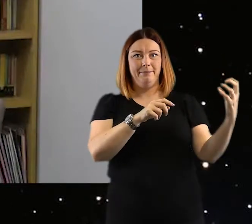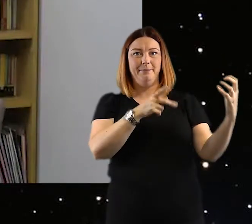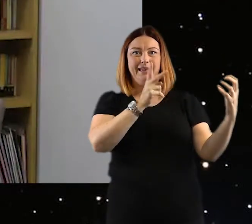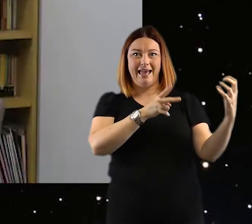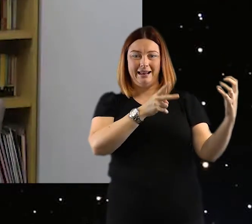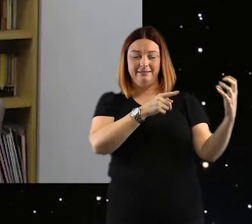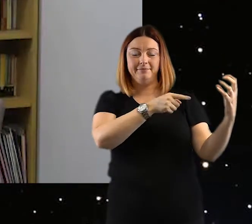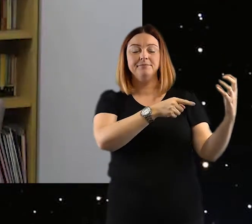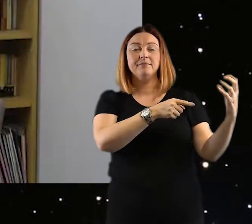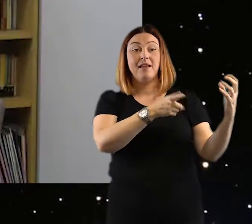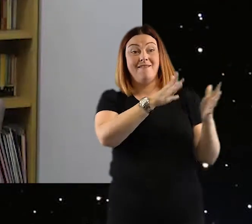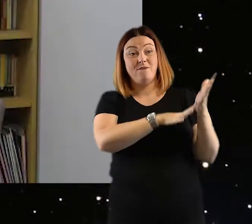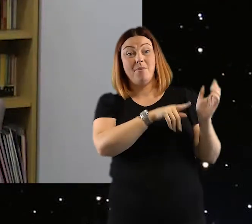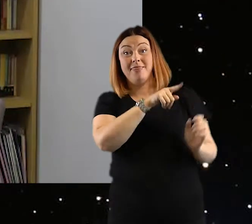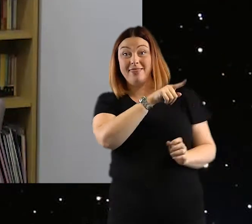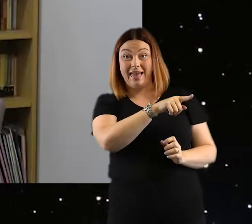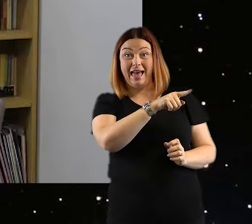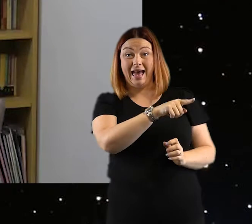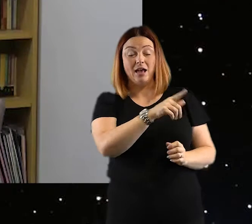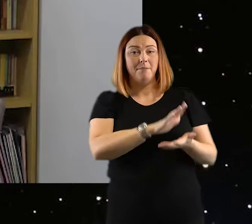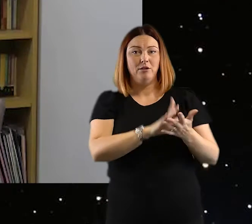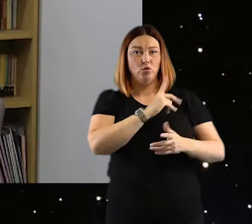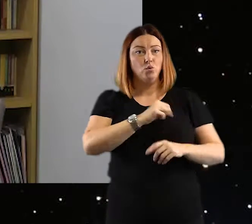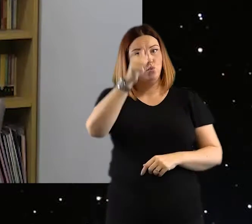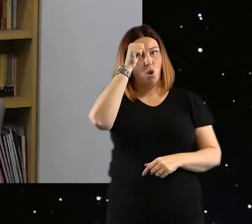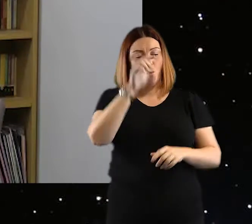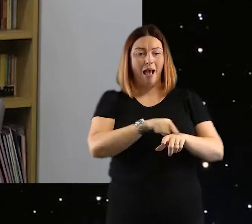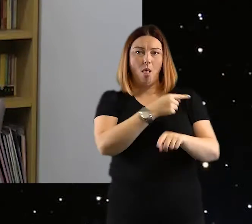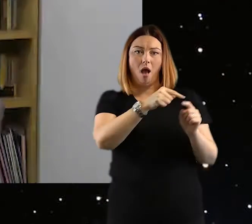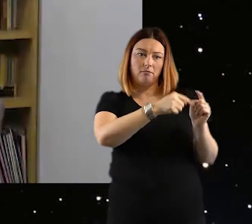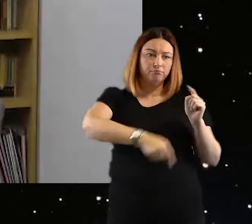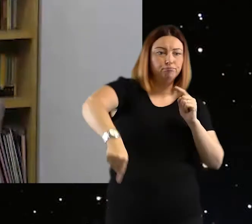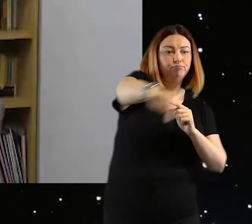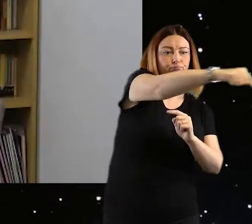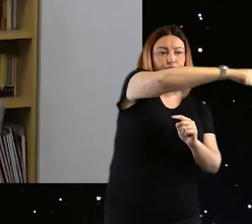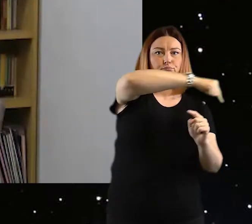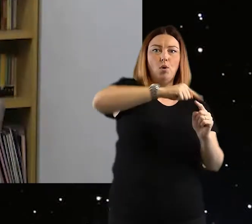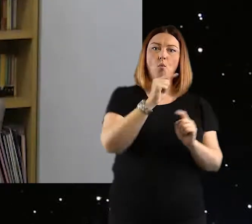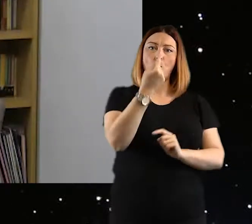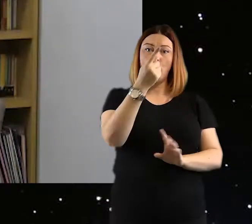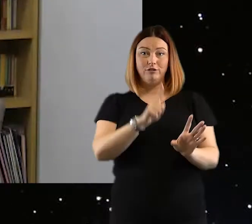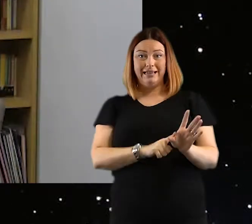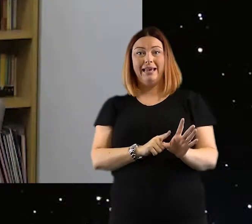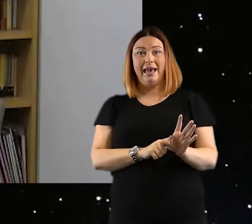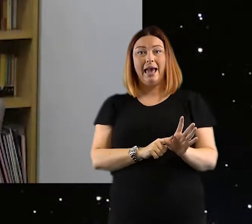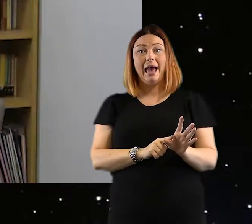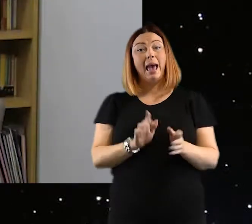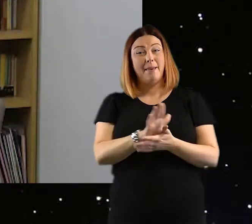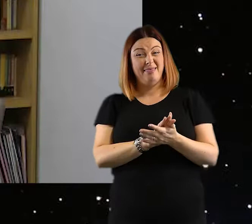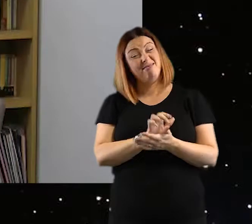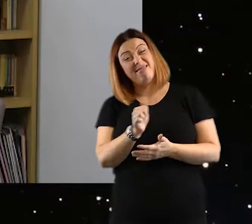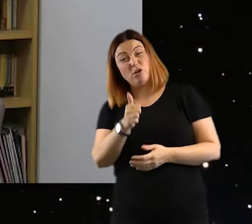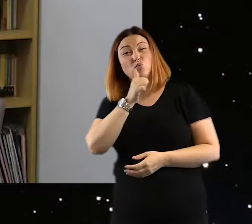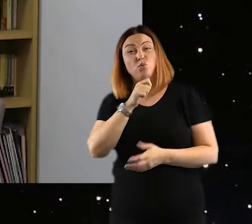planet transits the disk of the star. And so from that you get the orbital period, the length of the year on that planet, and then it's just a